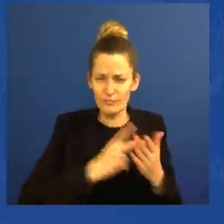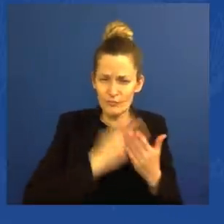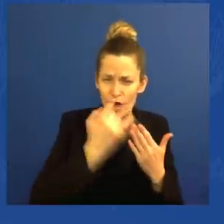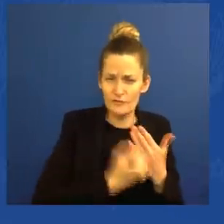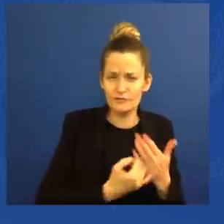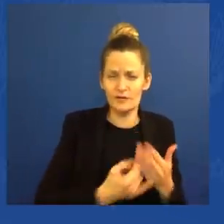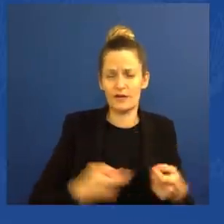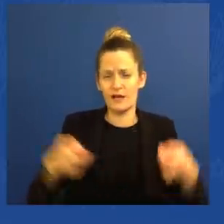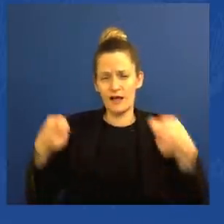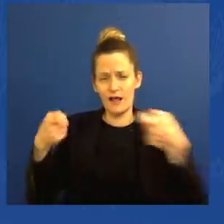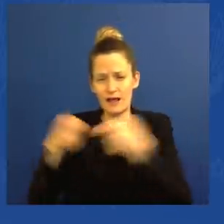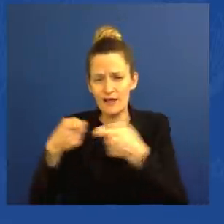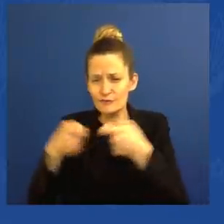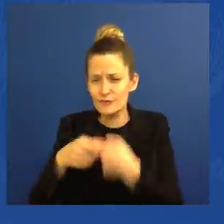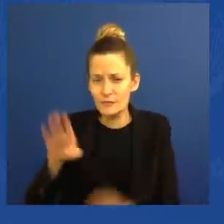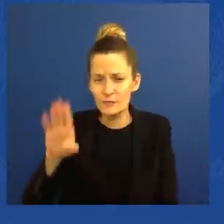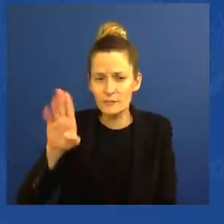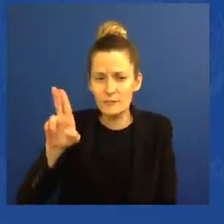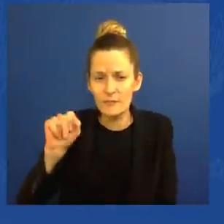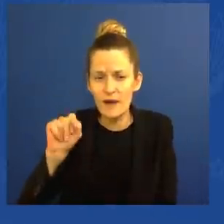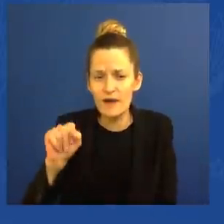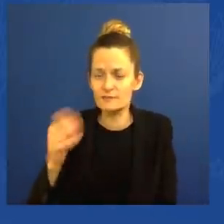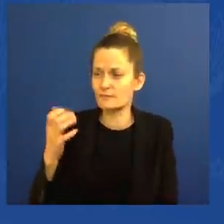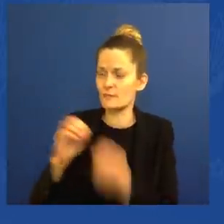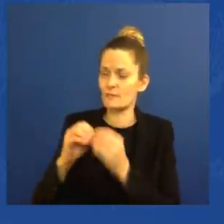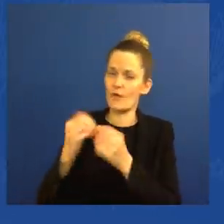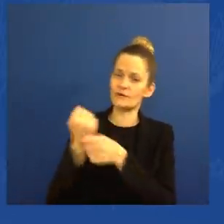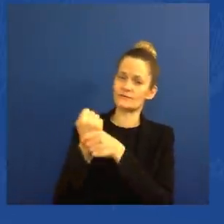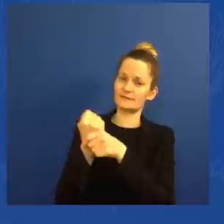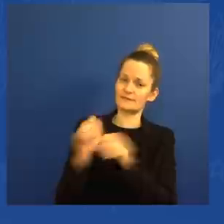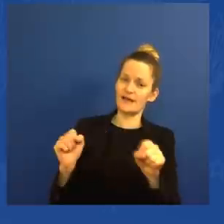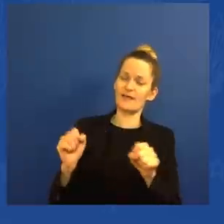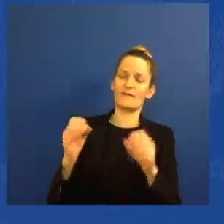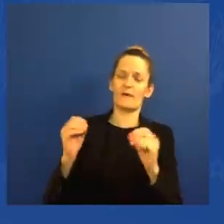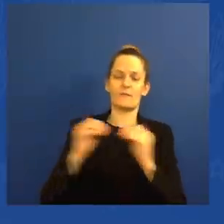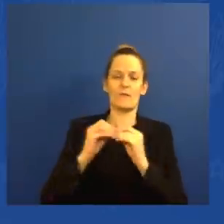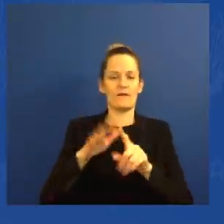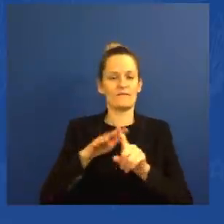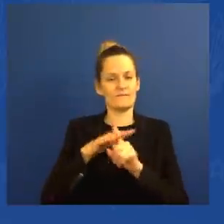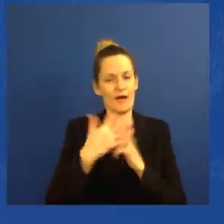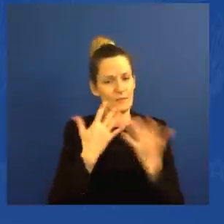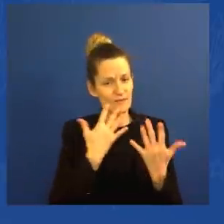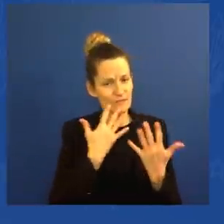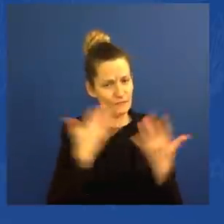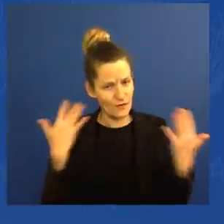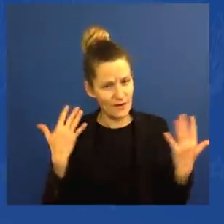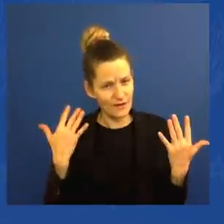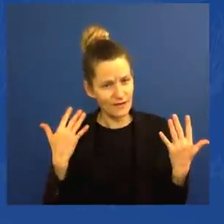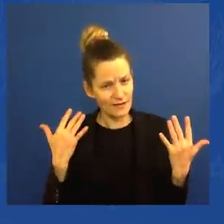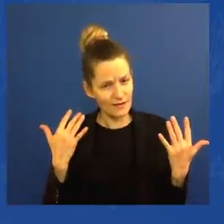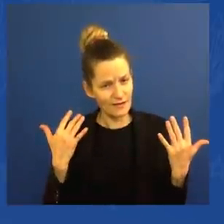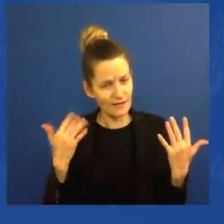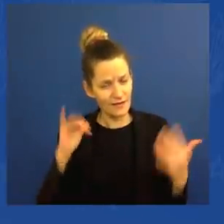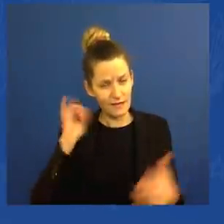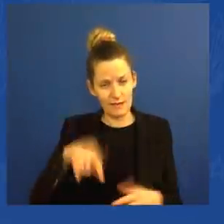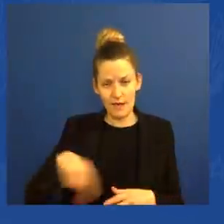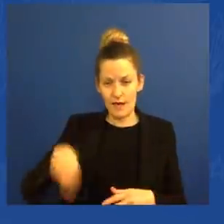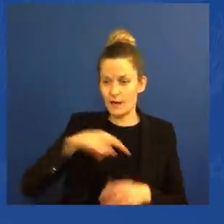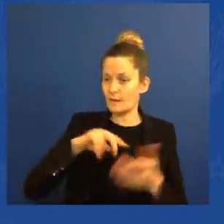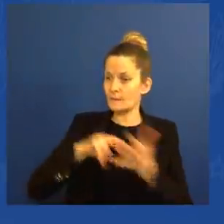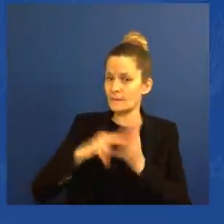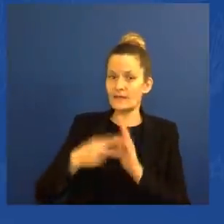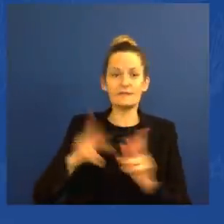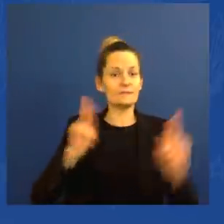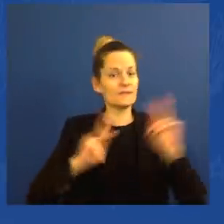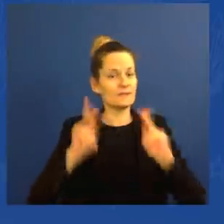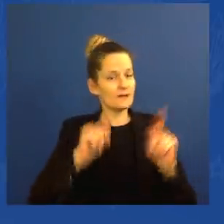sound. Helping folks in big cities, small towns, get to work and get to school. Projects like a new $15 million bus maintenance